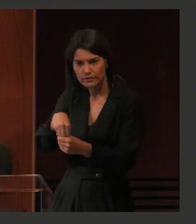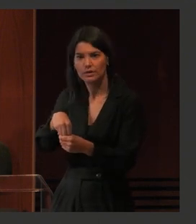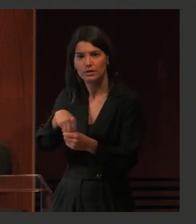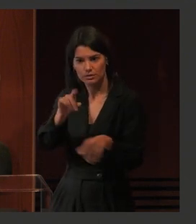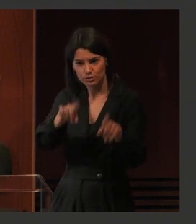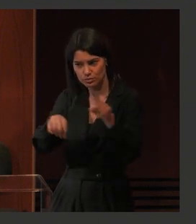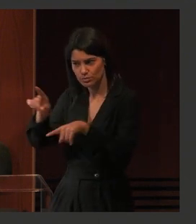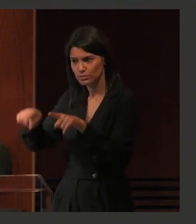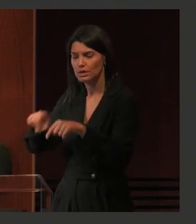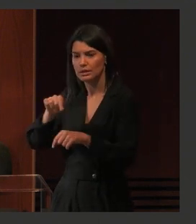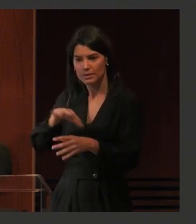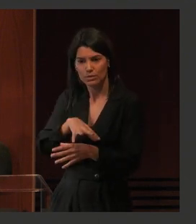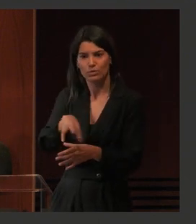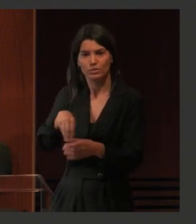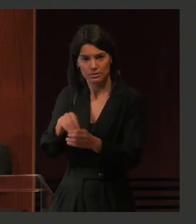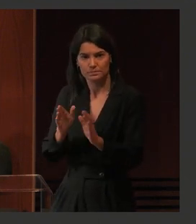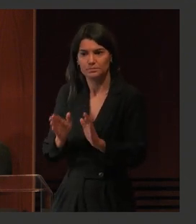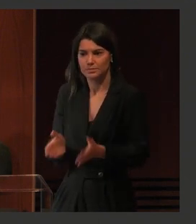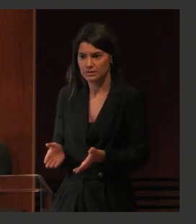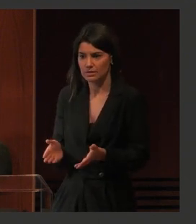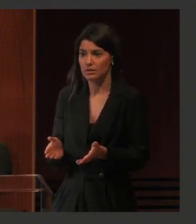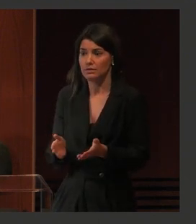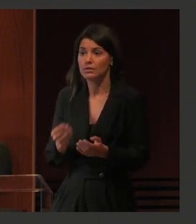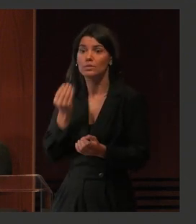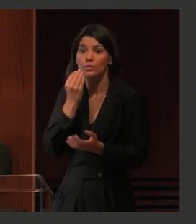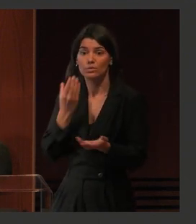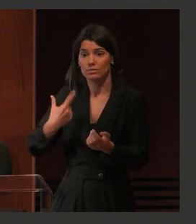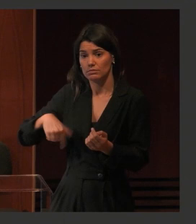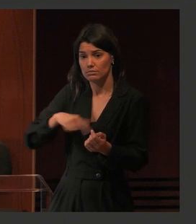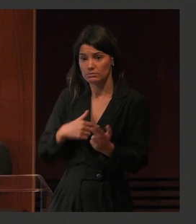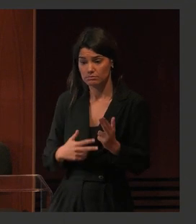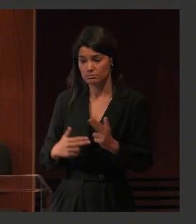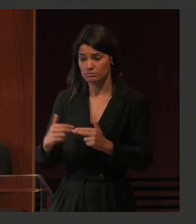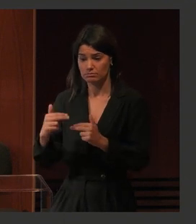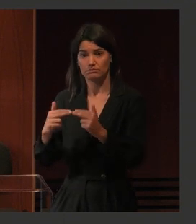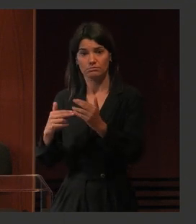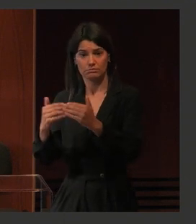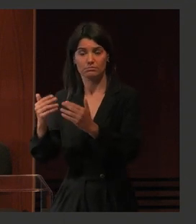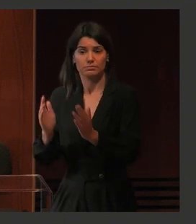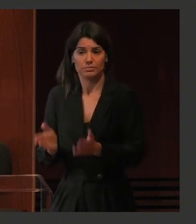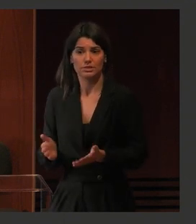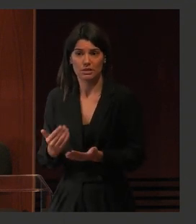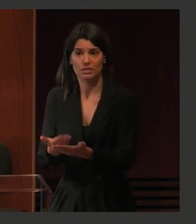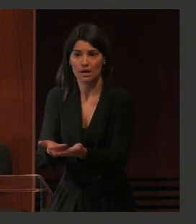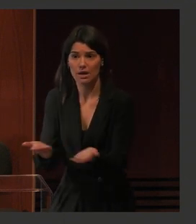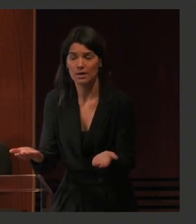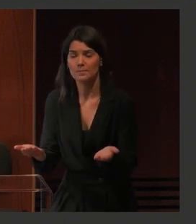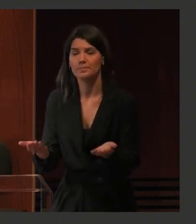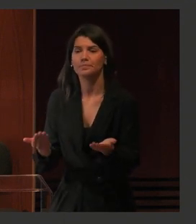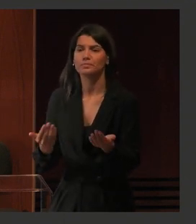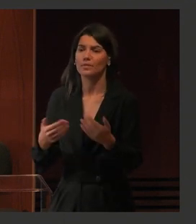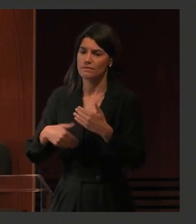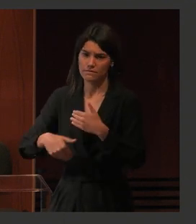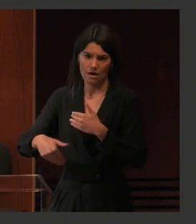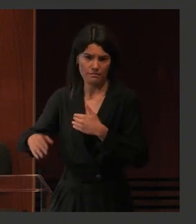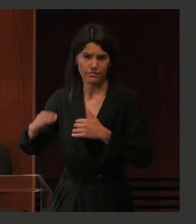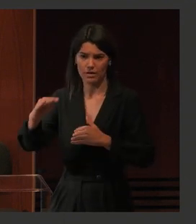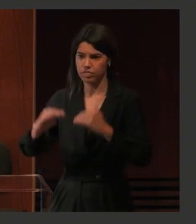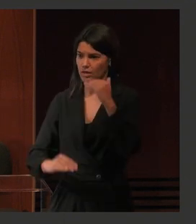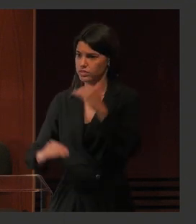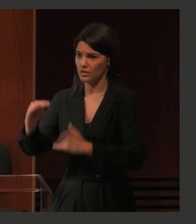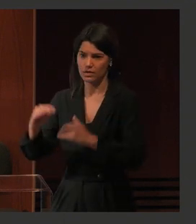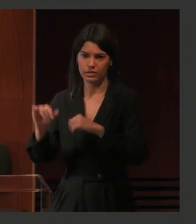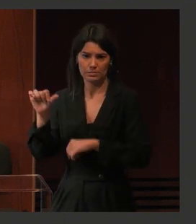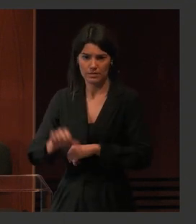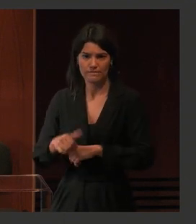and inclusive society. The deepening inequalities have to be overcome as well.